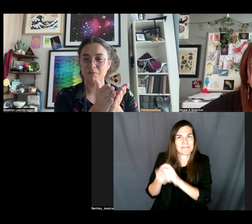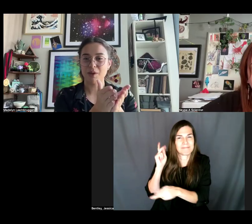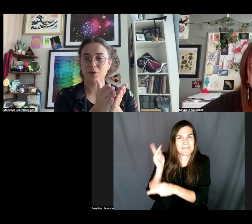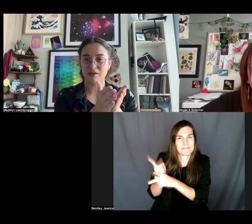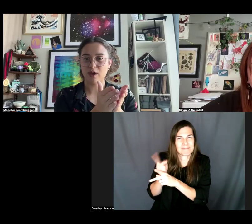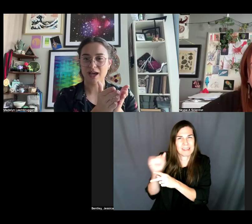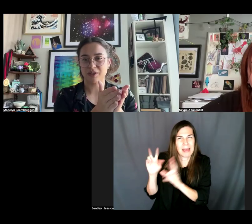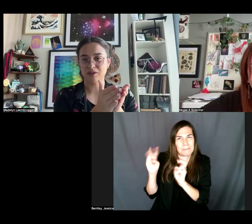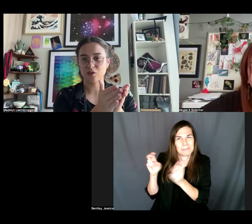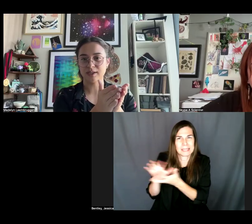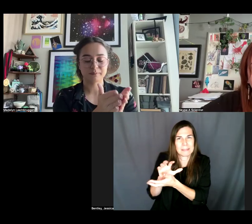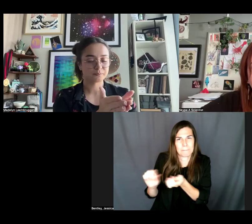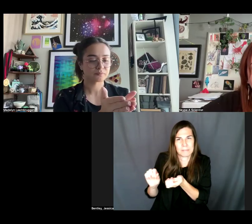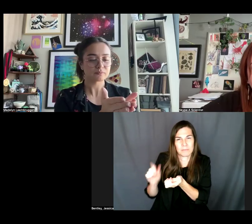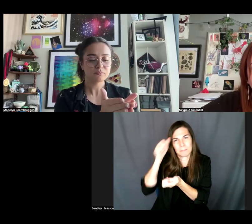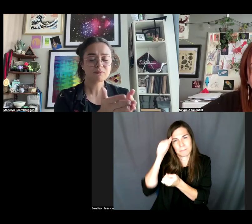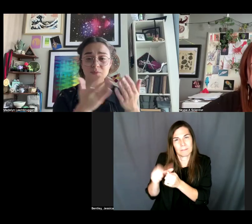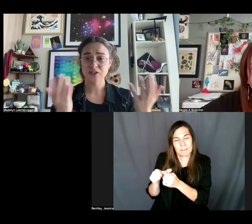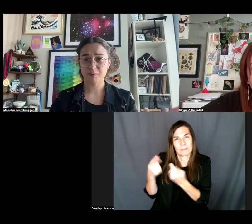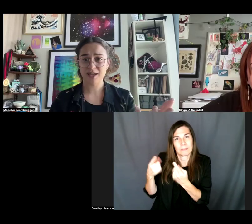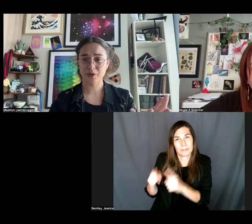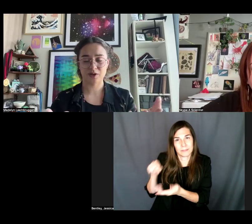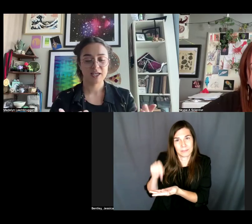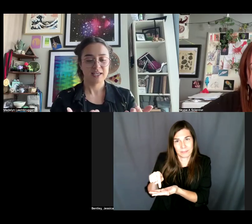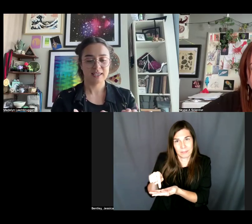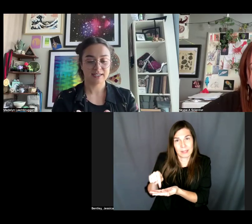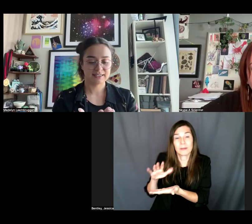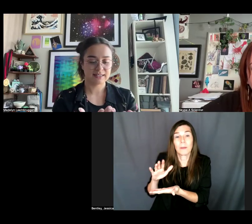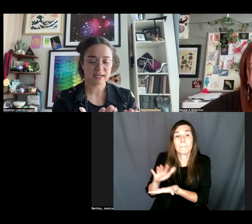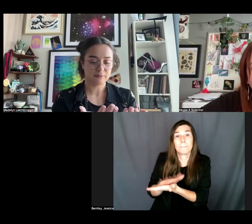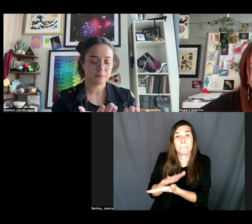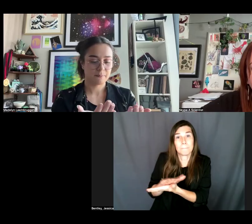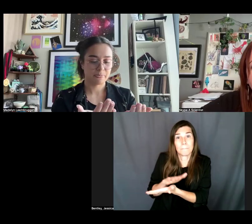has like a memory of what happened to it. So in paper,